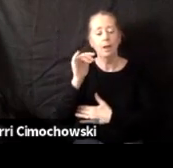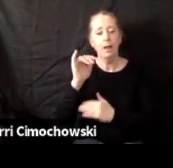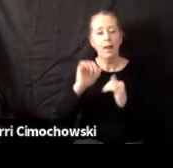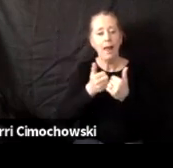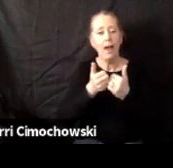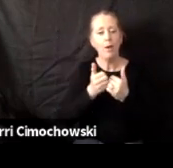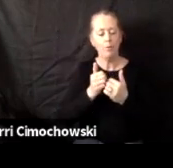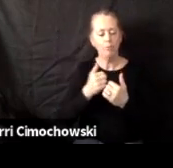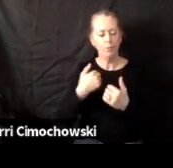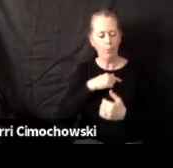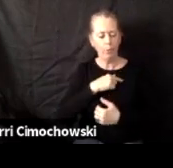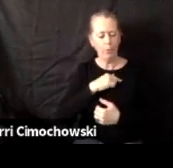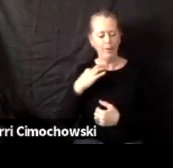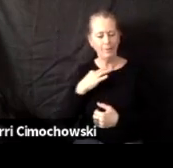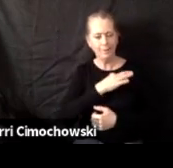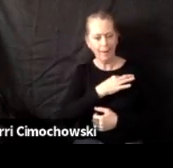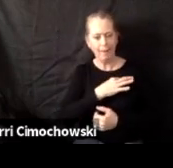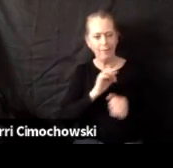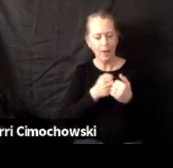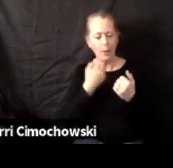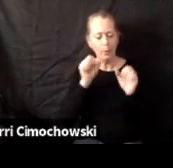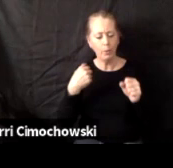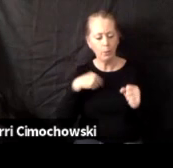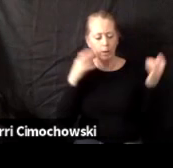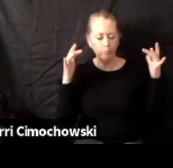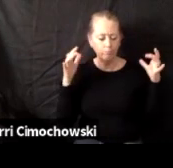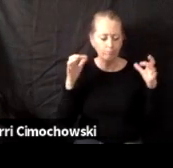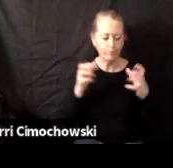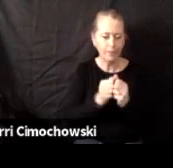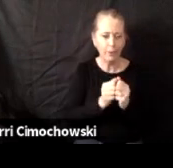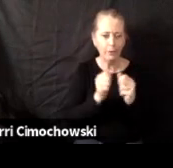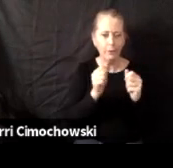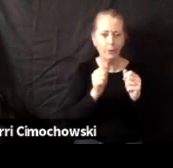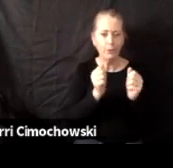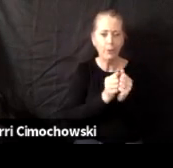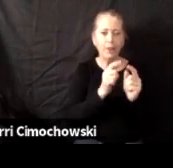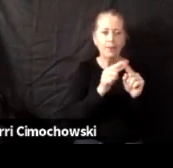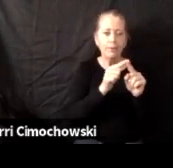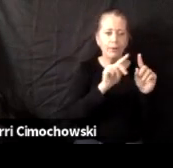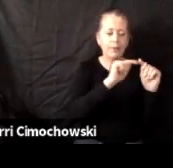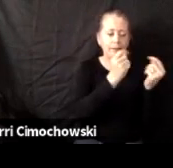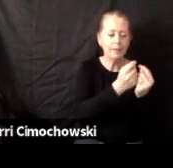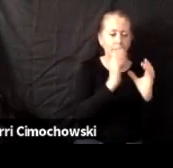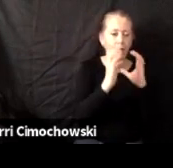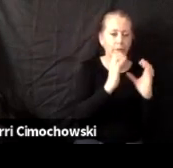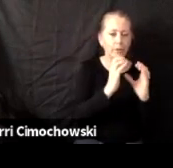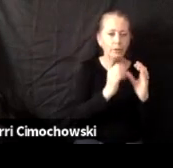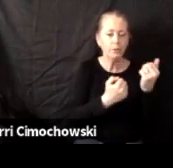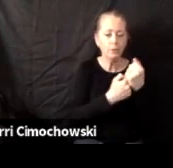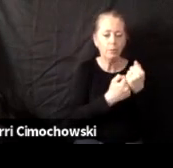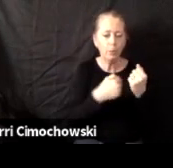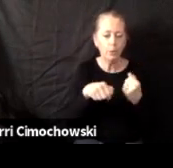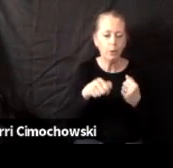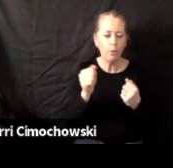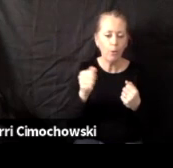we really come together in different team conversations to really support the students that are part of the